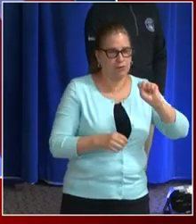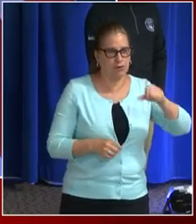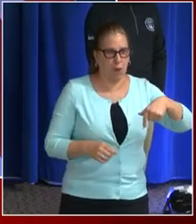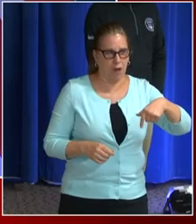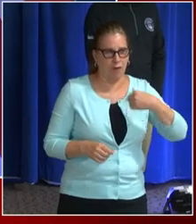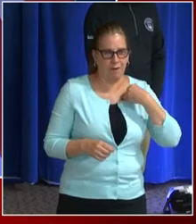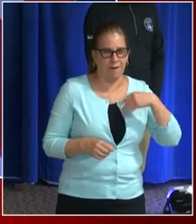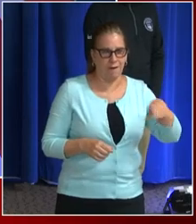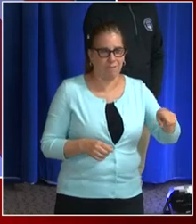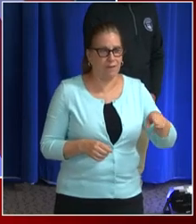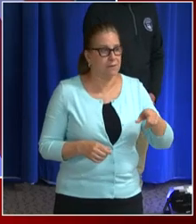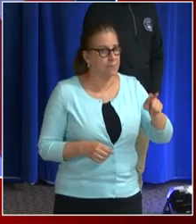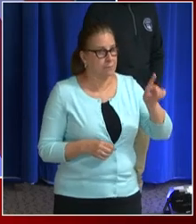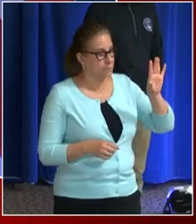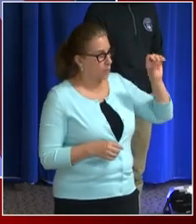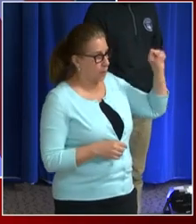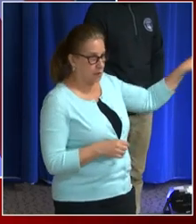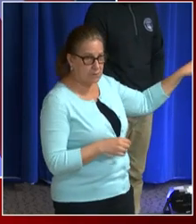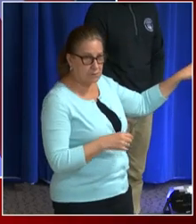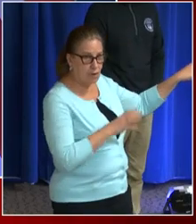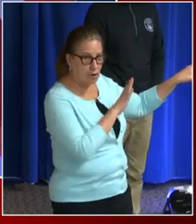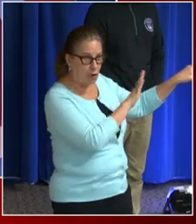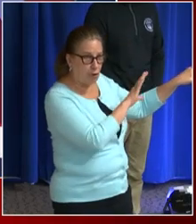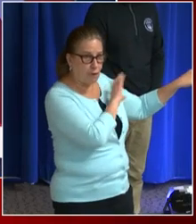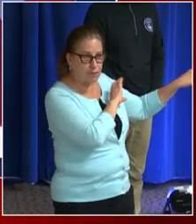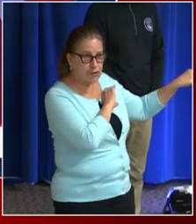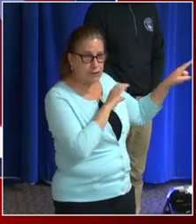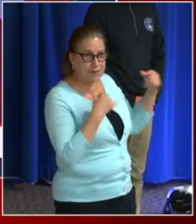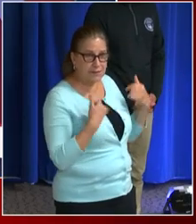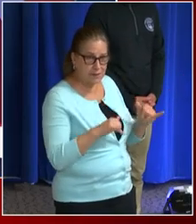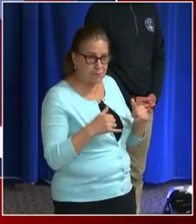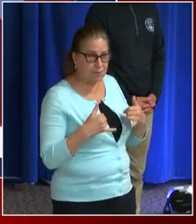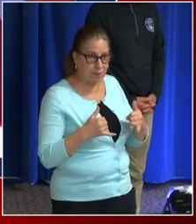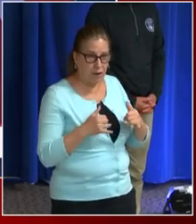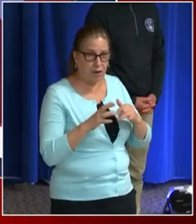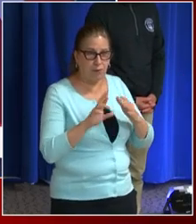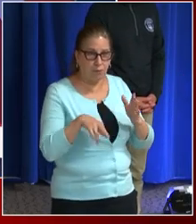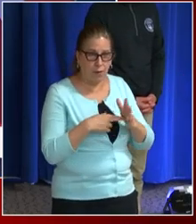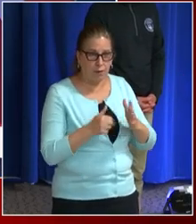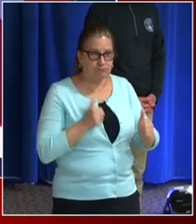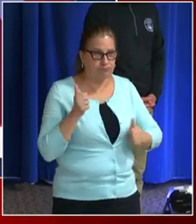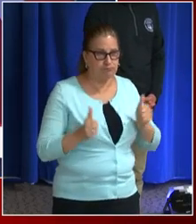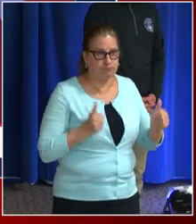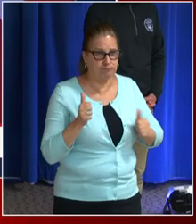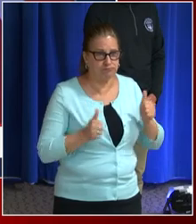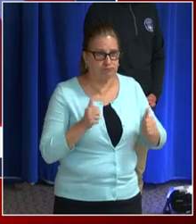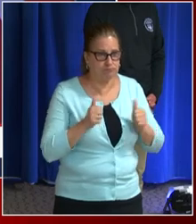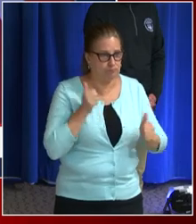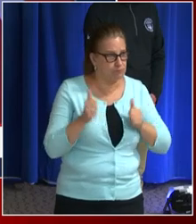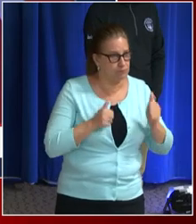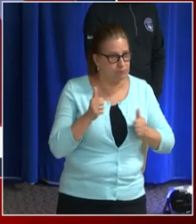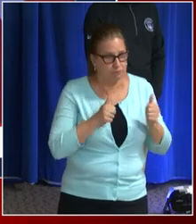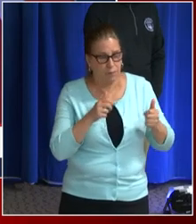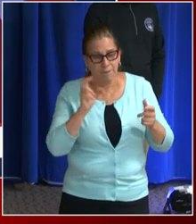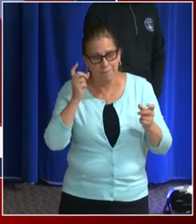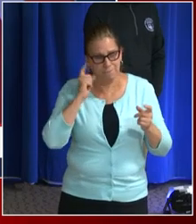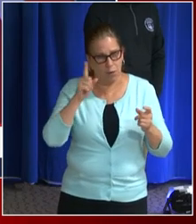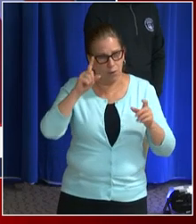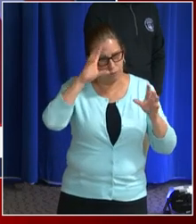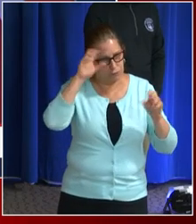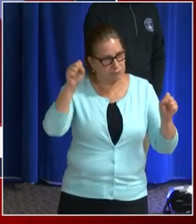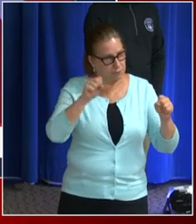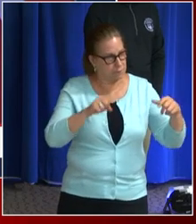an active role, an aggressive role in the movement of the president. They cleared the intersection at 16th and I while the president was at